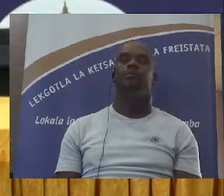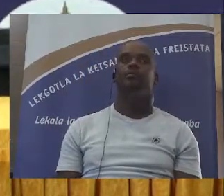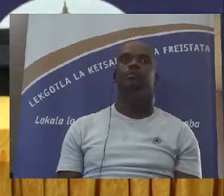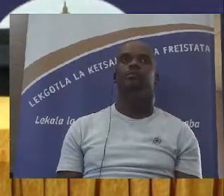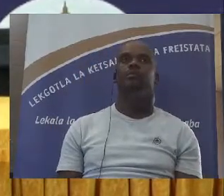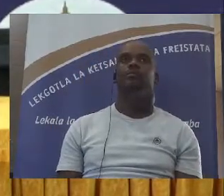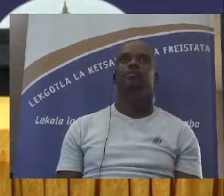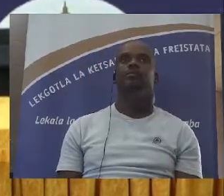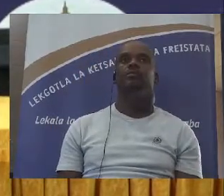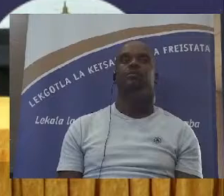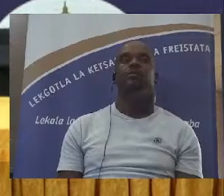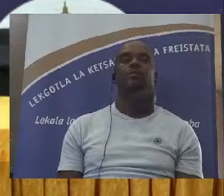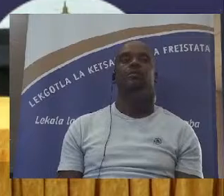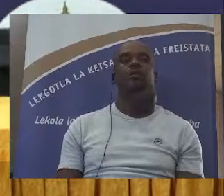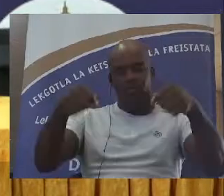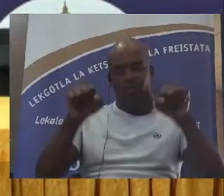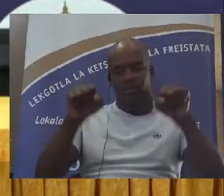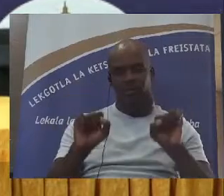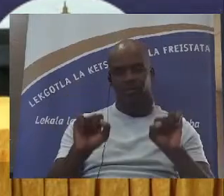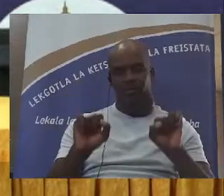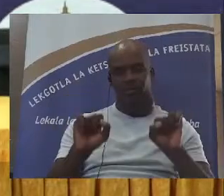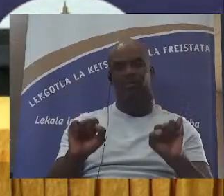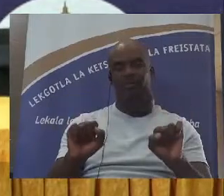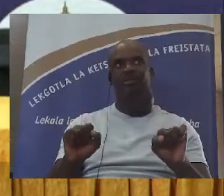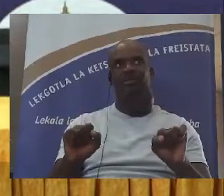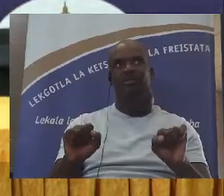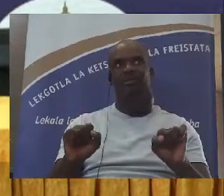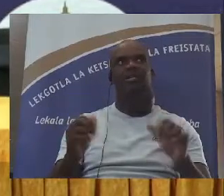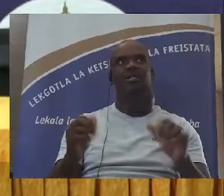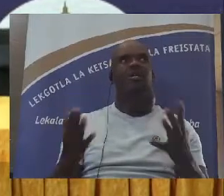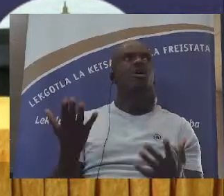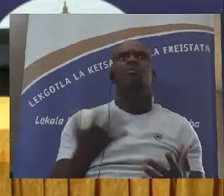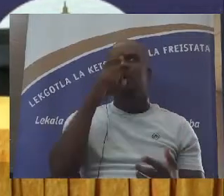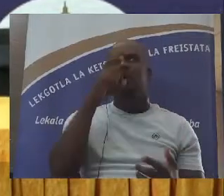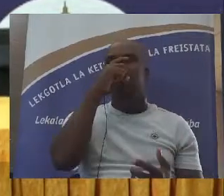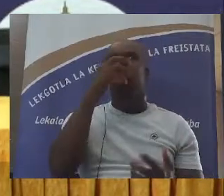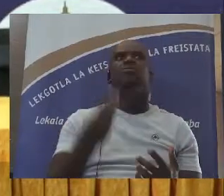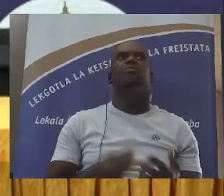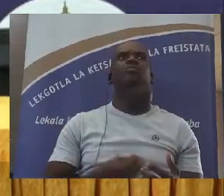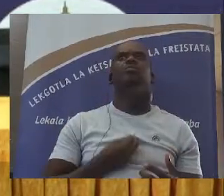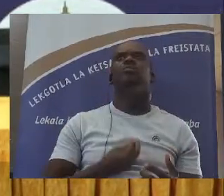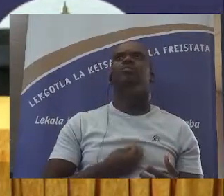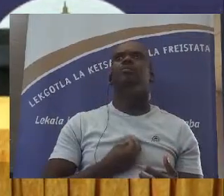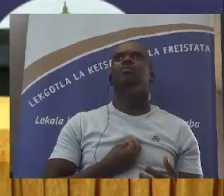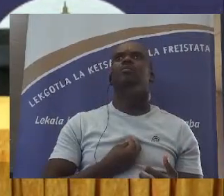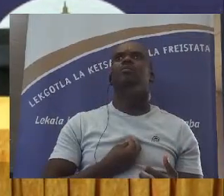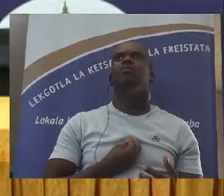One, modula stulo, I'm encouraged. Where is that young lady? Where is it?